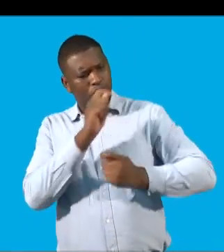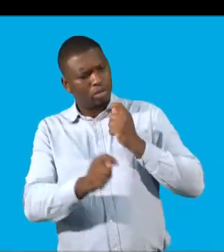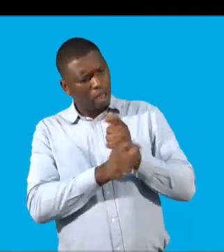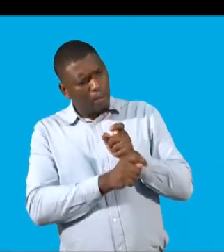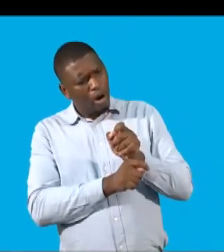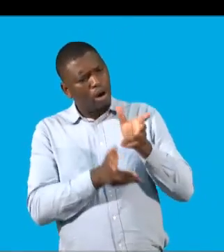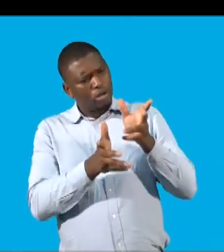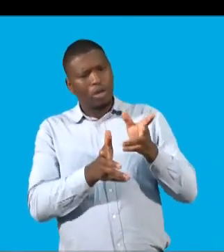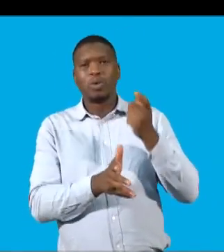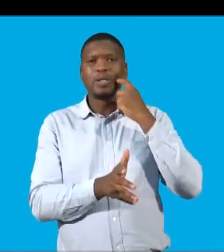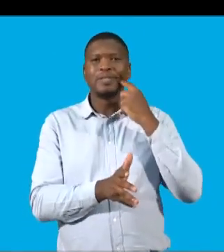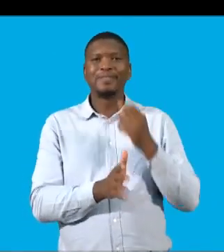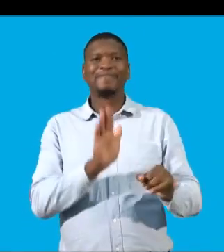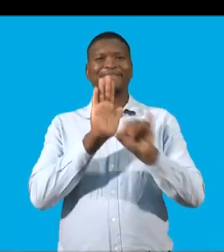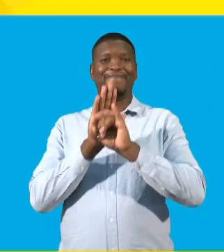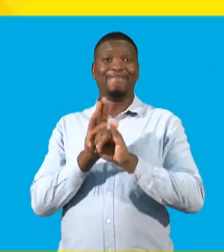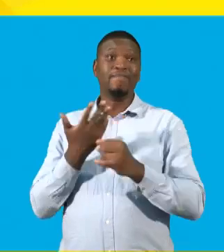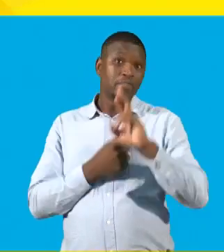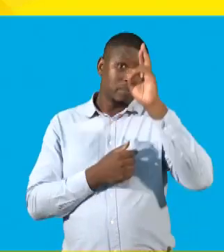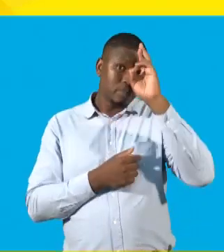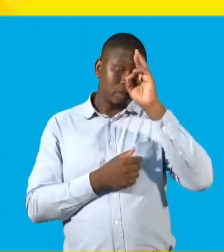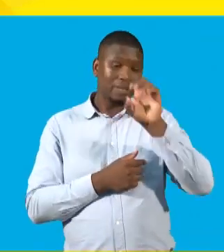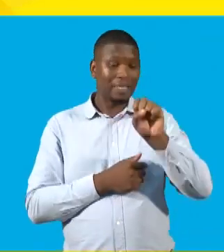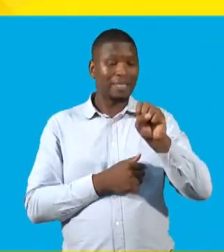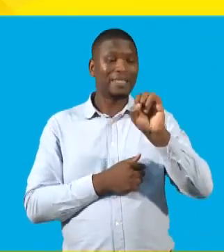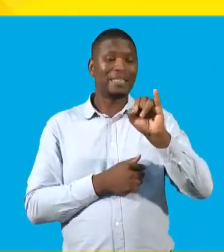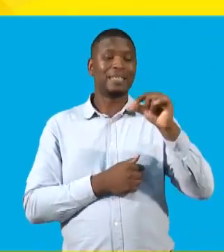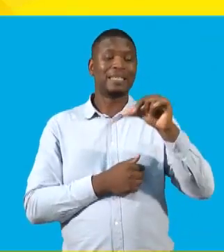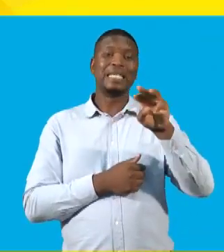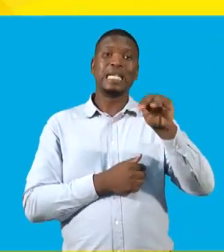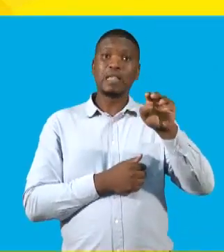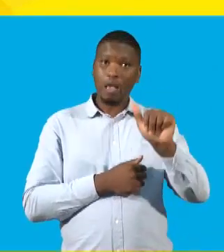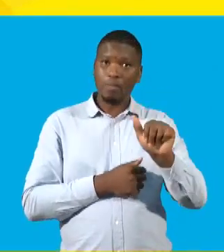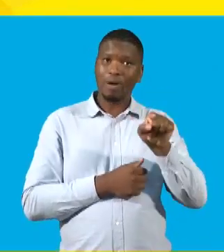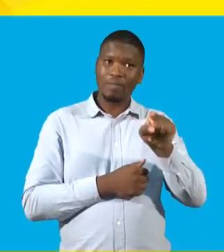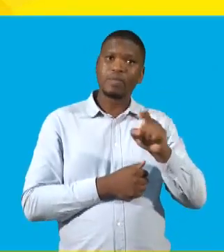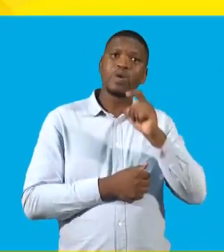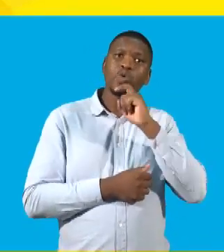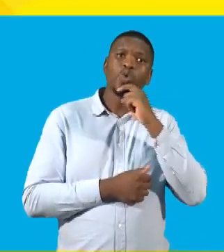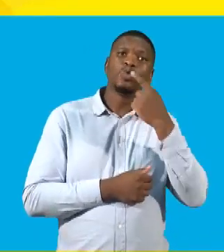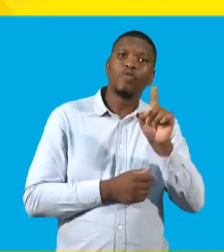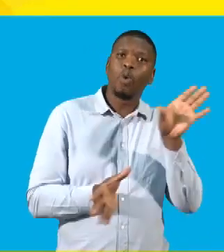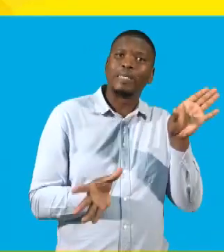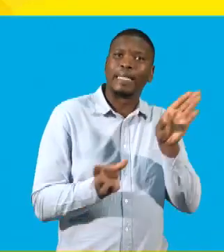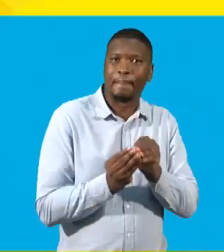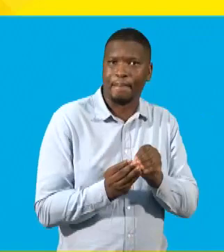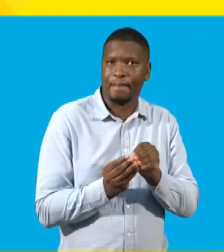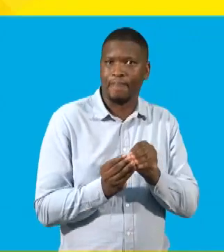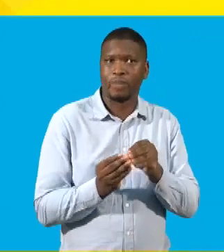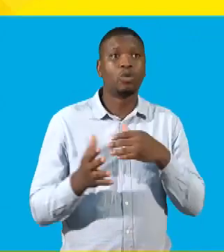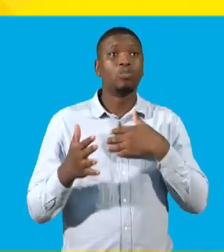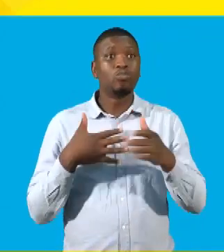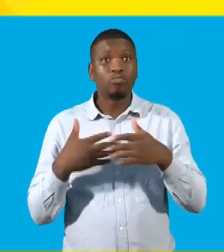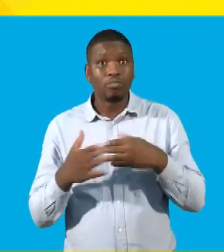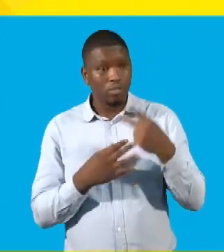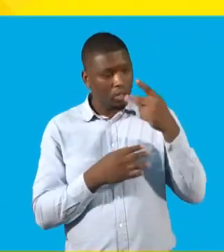sum can be calculated. Now remember, sigma is just a symbol that is used to represent sum of. So whenever we have